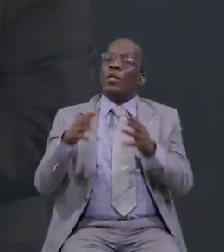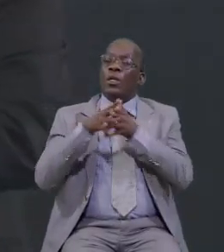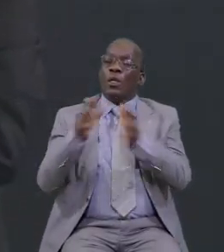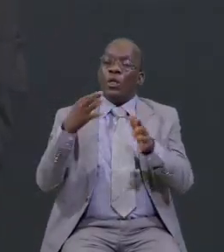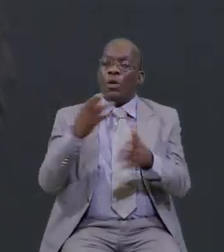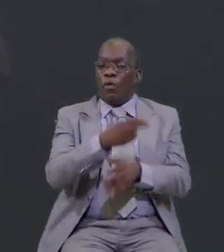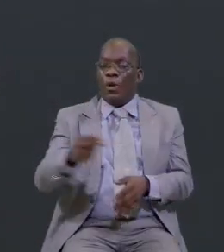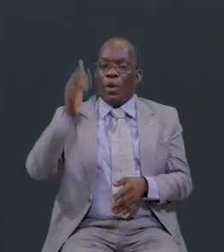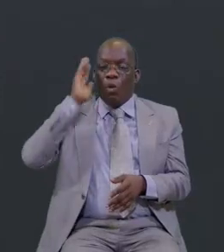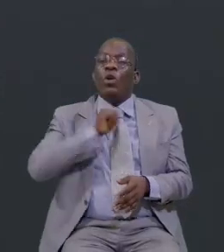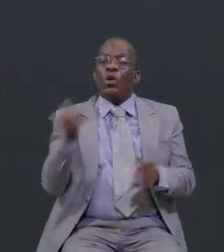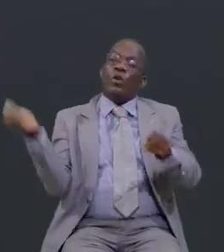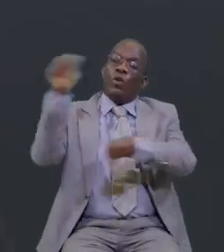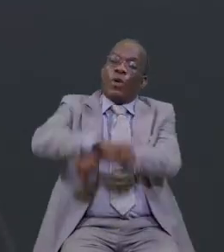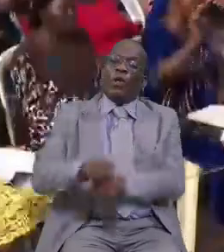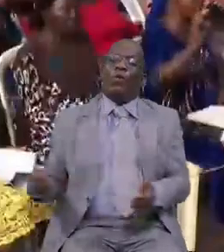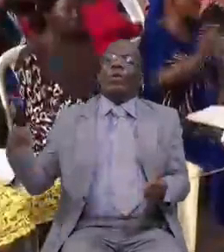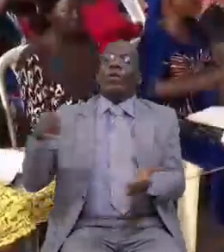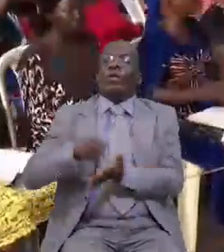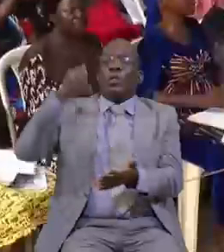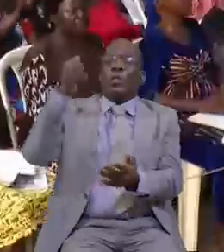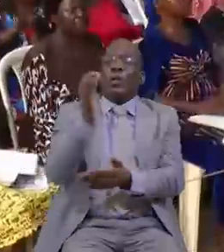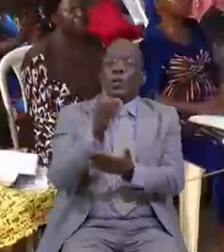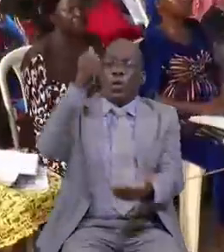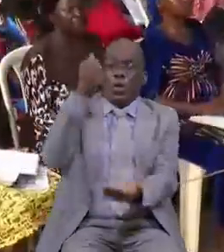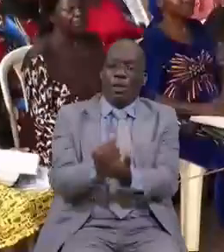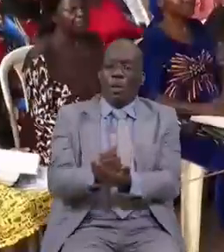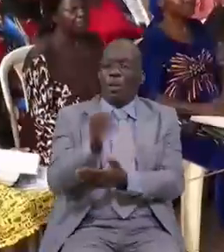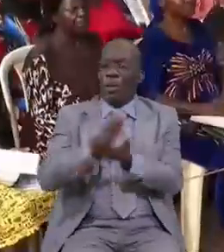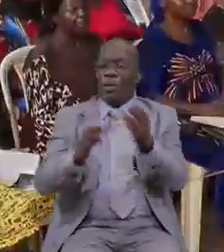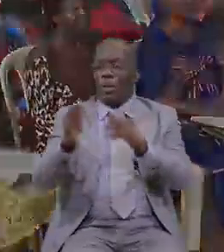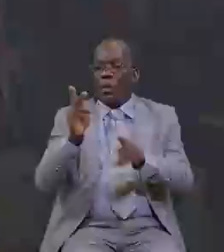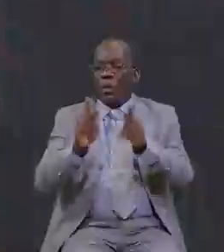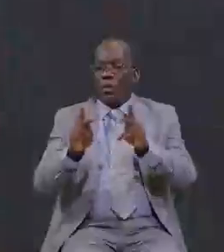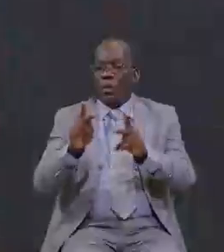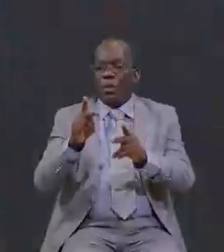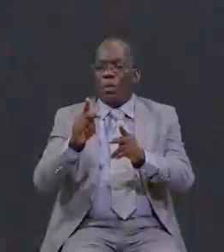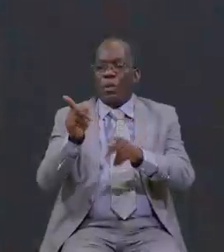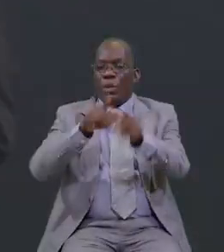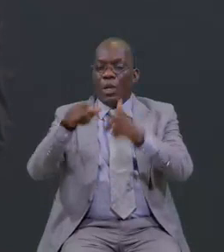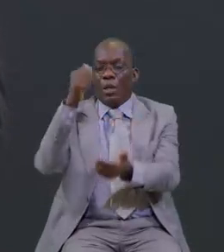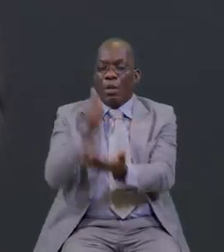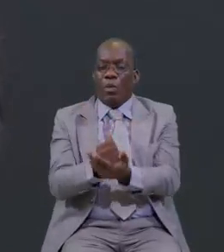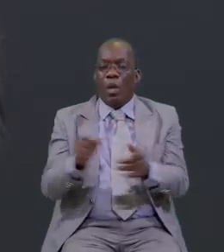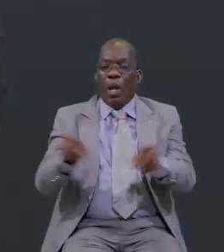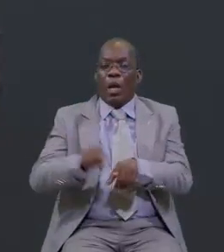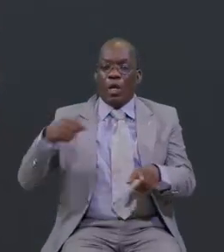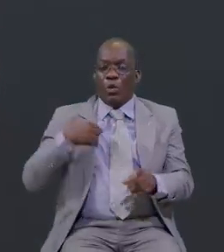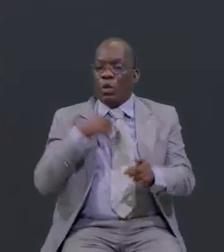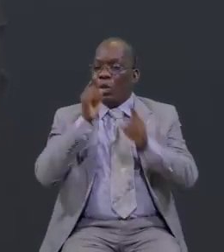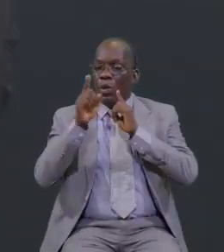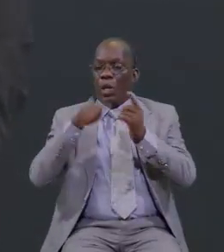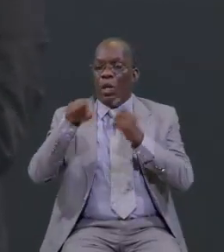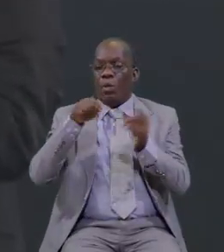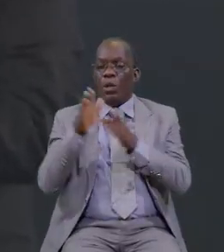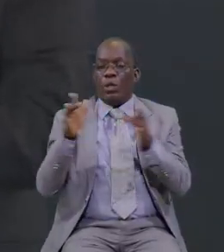Somebody shout amen. As we come to talk about Jesus today, number one, I'm talking about